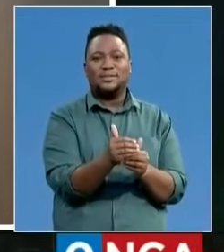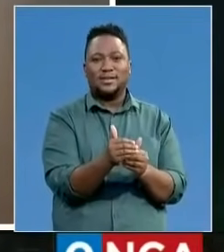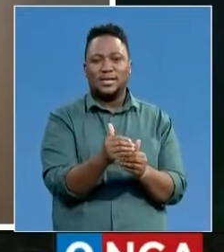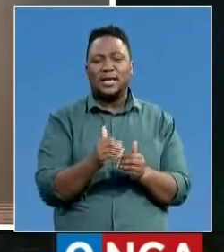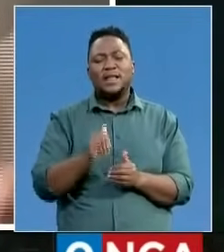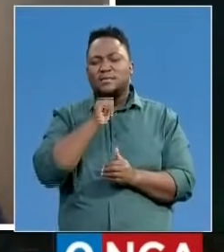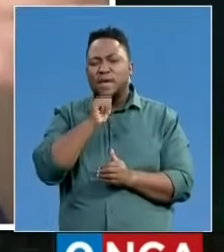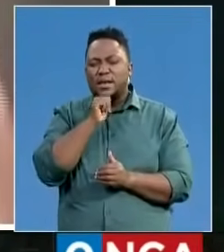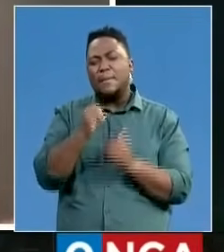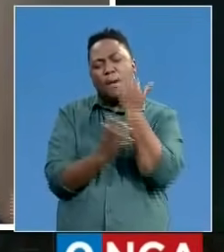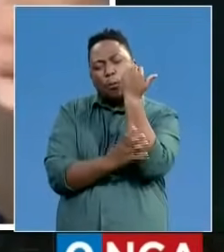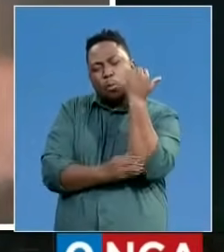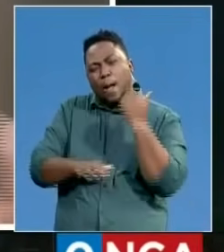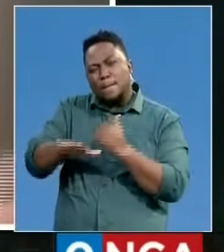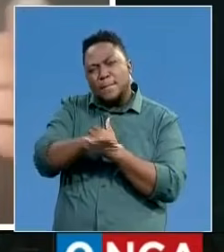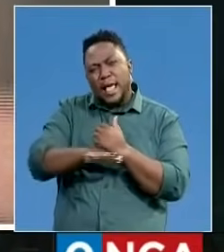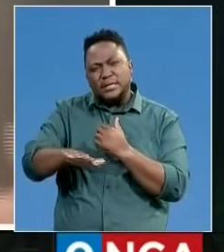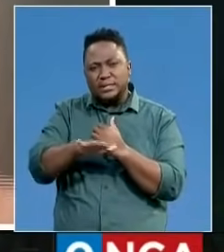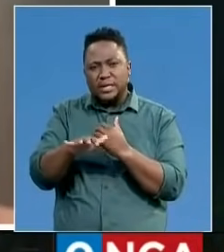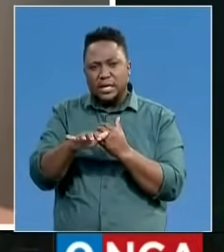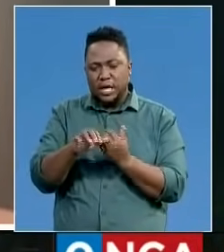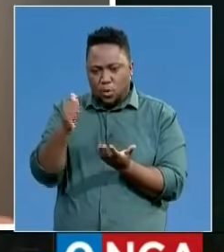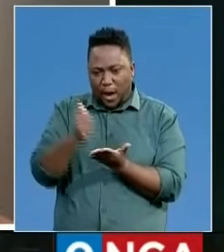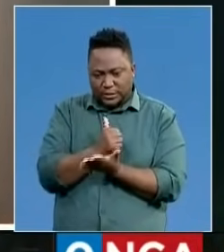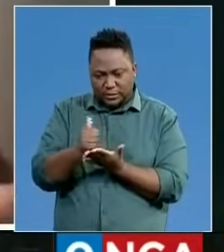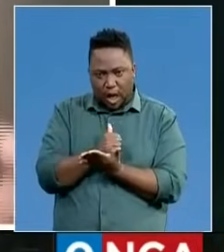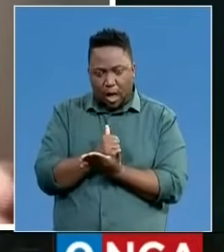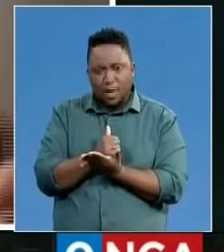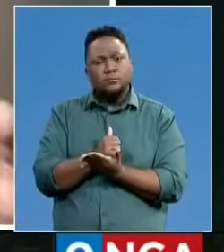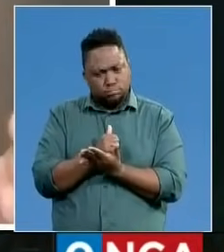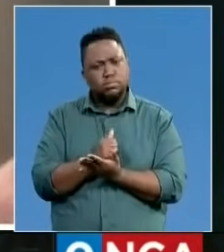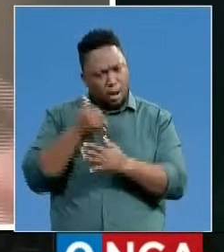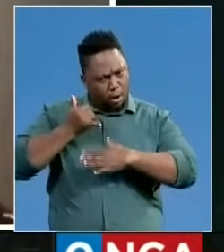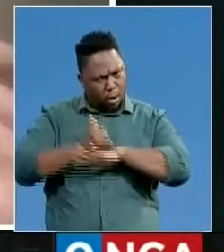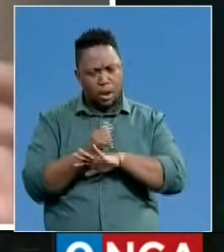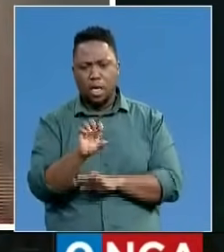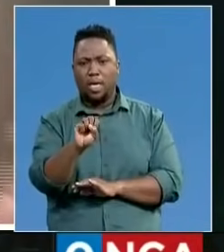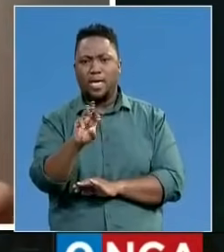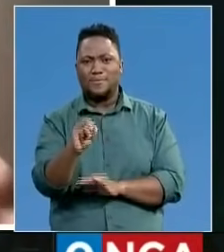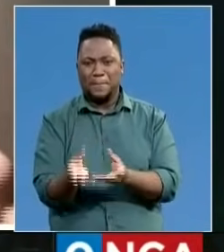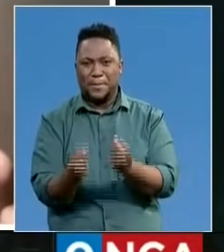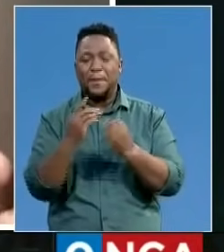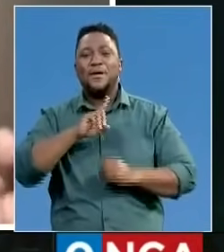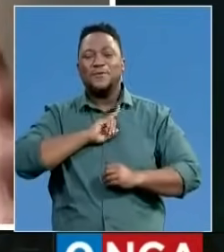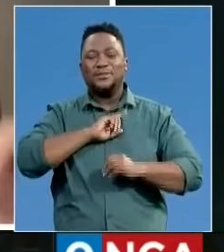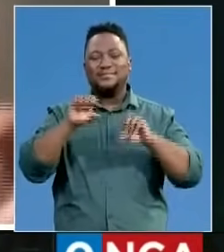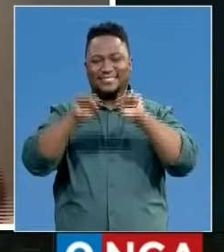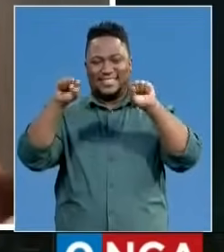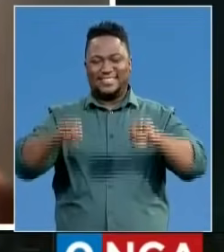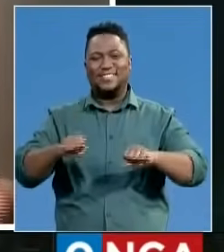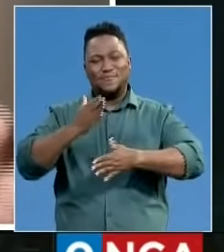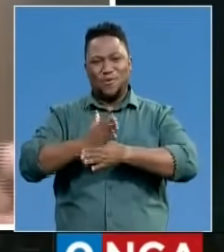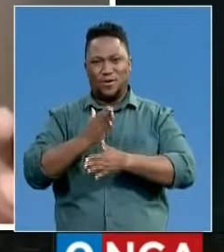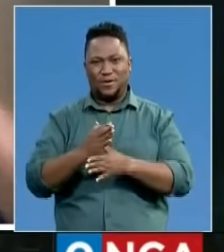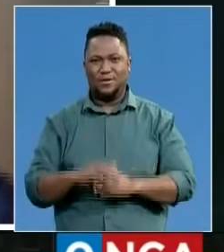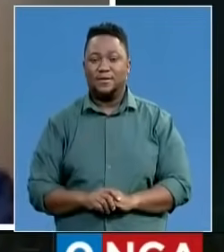in poorer areas, they will start getting their appointments earlier as well, because then the system starts working the way it